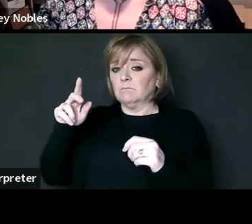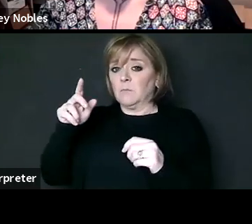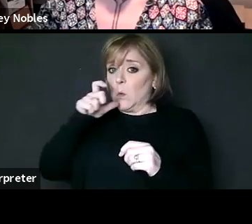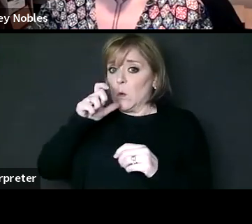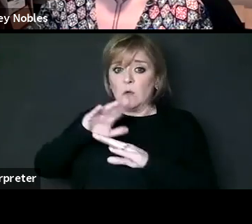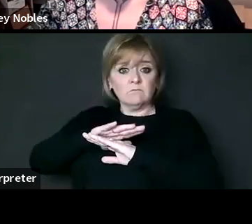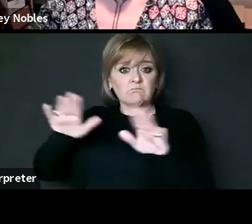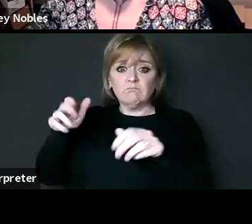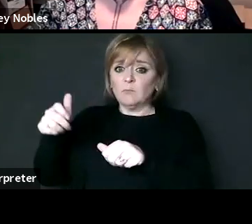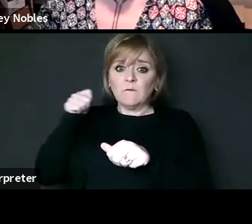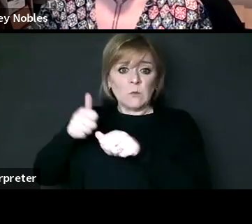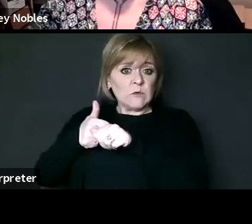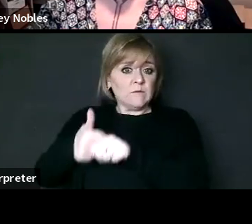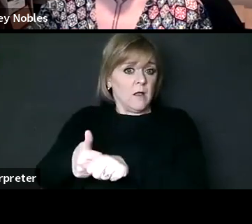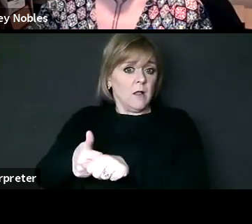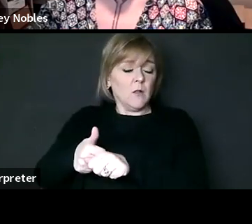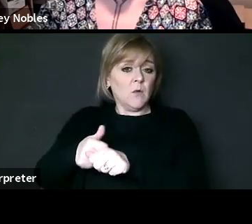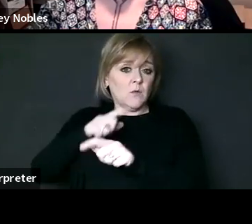have not complied?